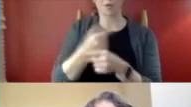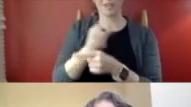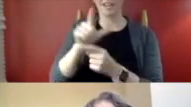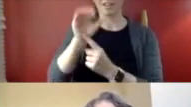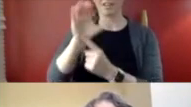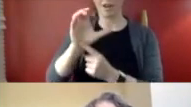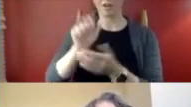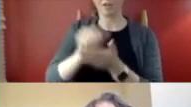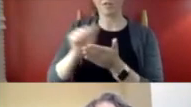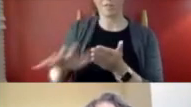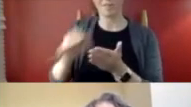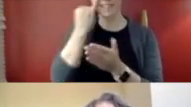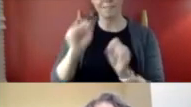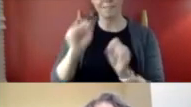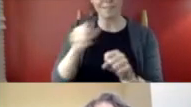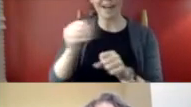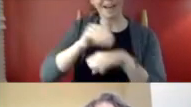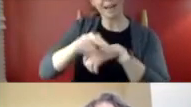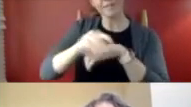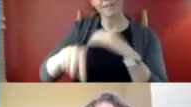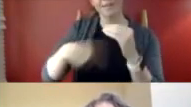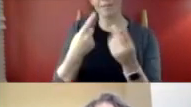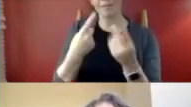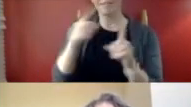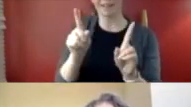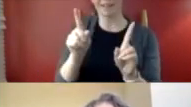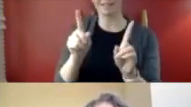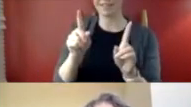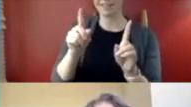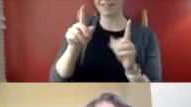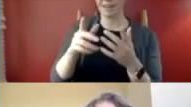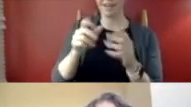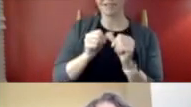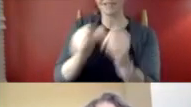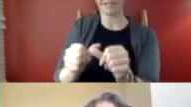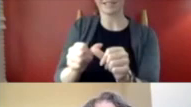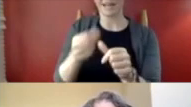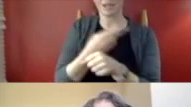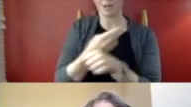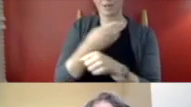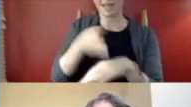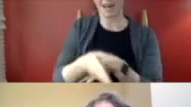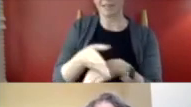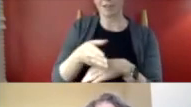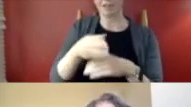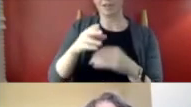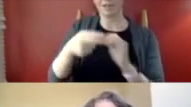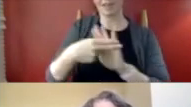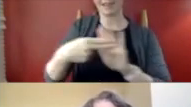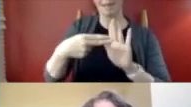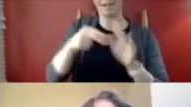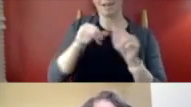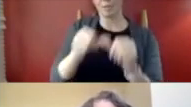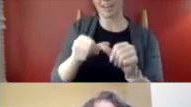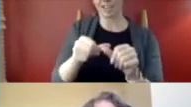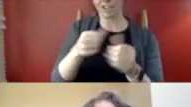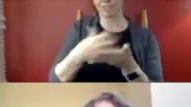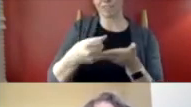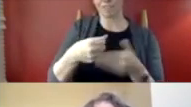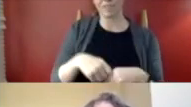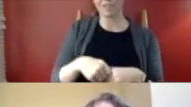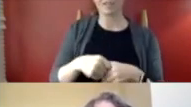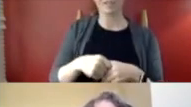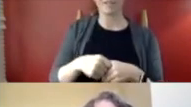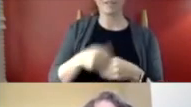LARC users on the effectiveness of extended use beyond the label duration. In order to support Planned Parenthood health centers in following this